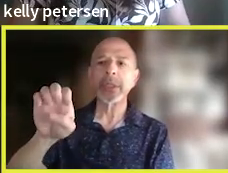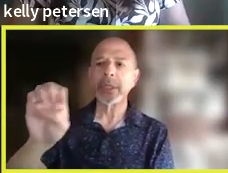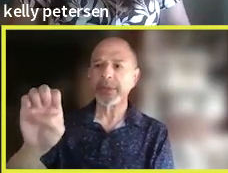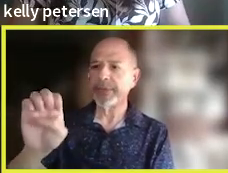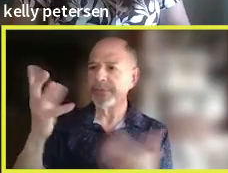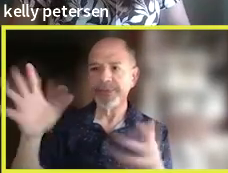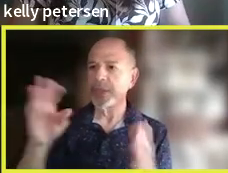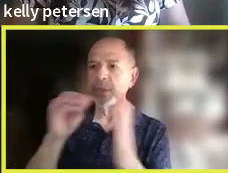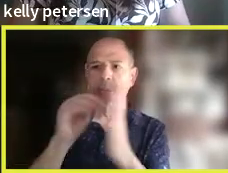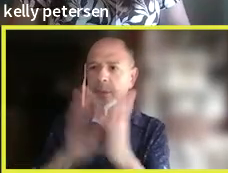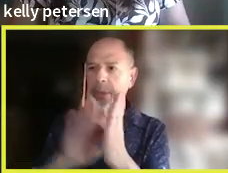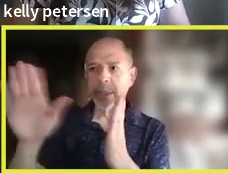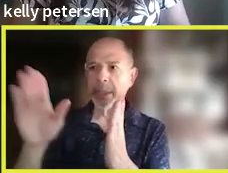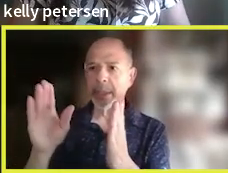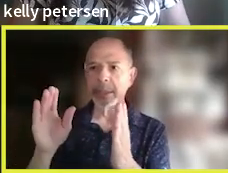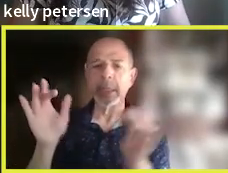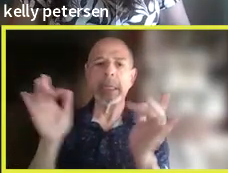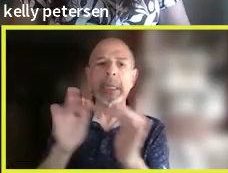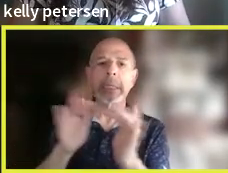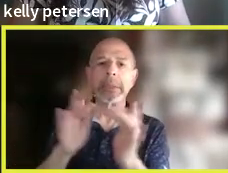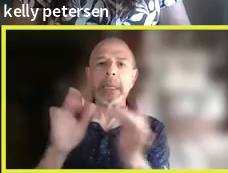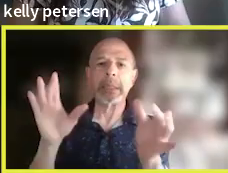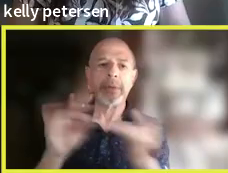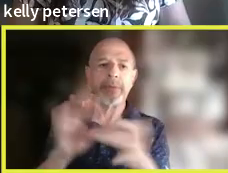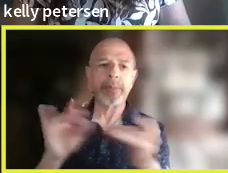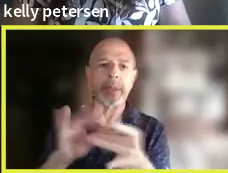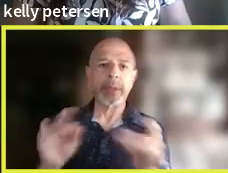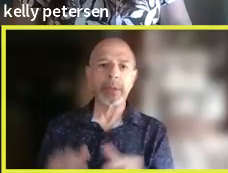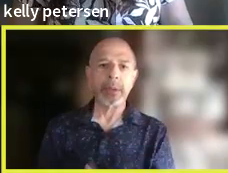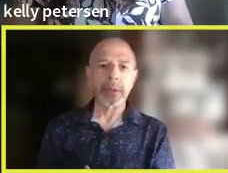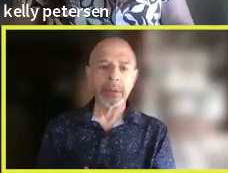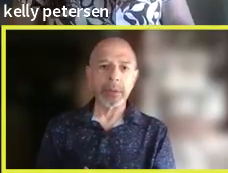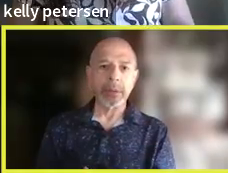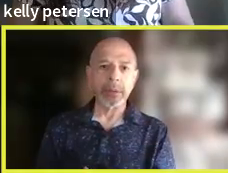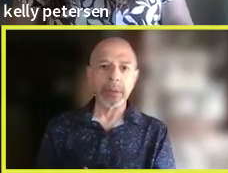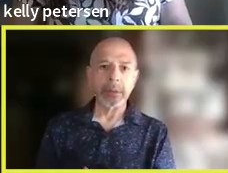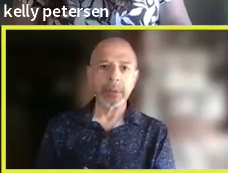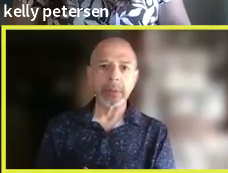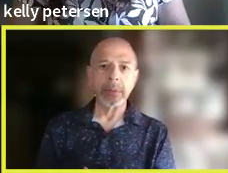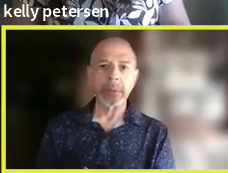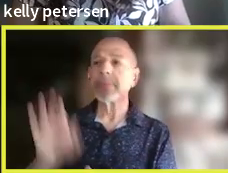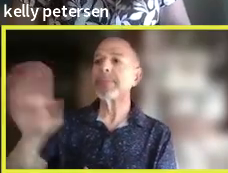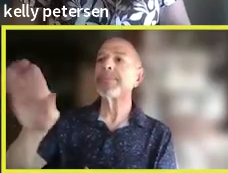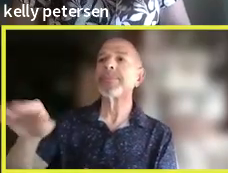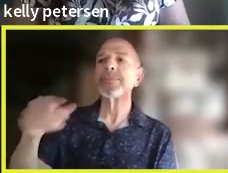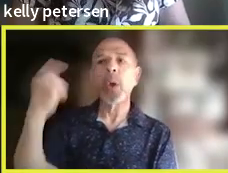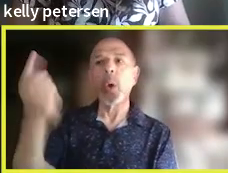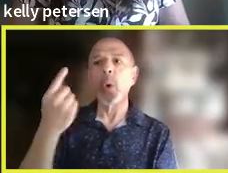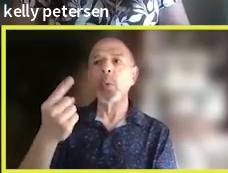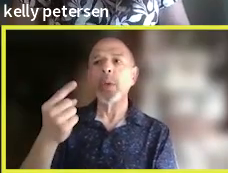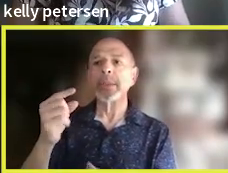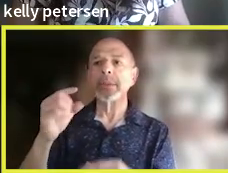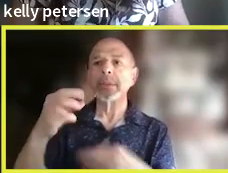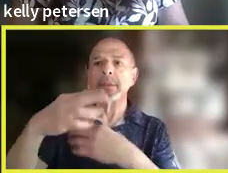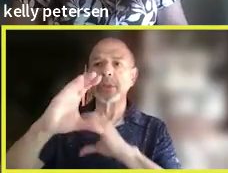Jessica. Can you, Andrew, can you I read don't it know if out you see loud, that. Andrew? It's Yeah. just whenever there's stuff in the chat, we should always say it out loud. So Andrew, our reader.